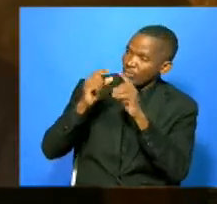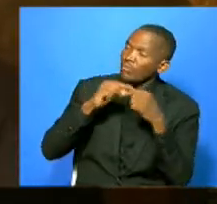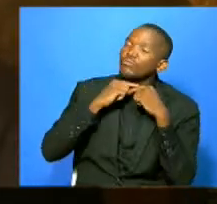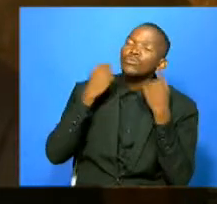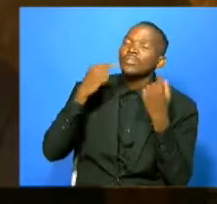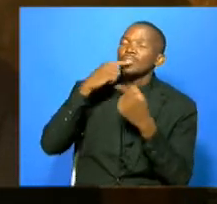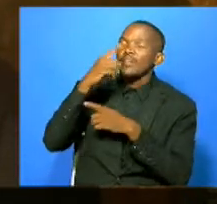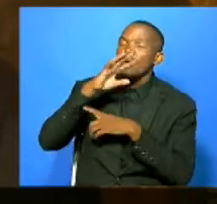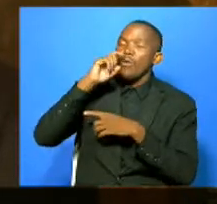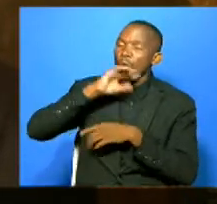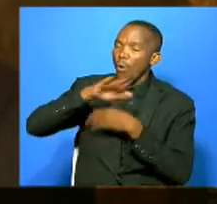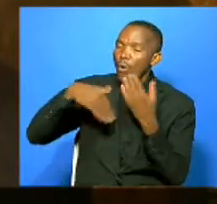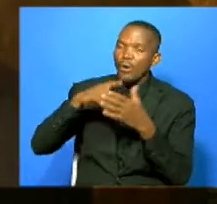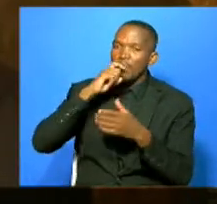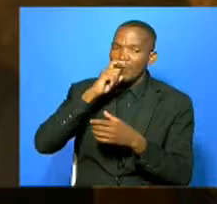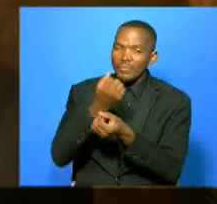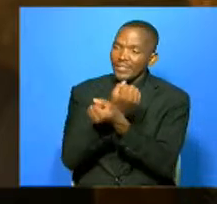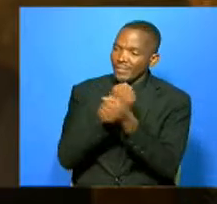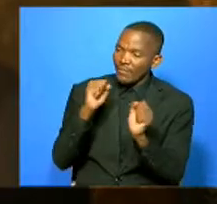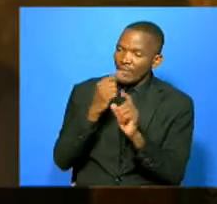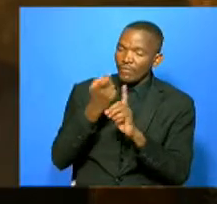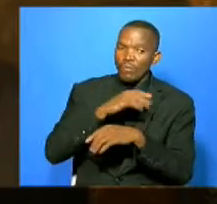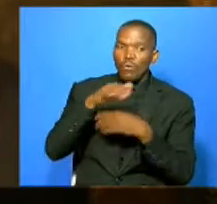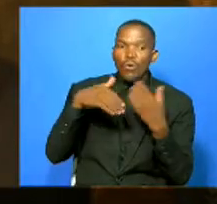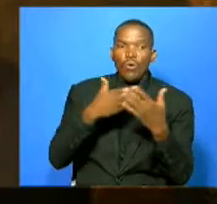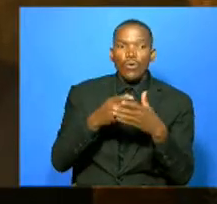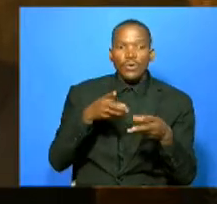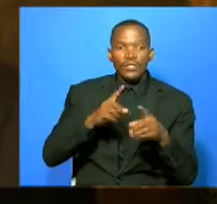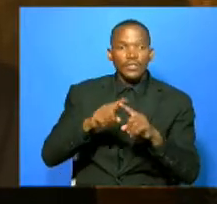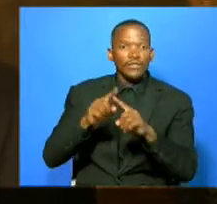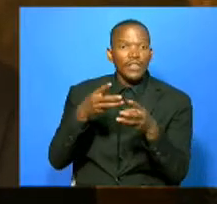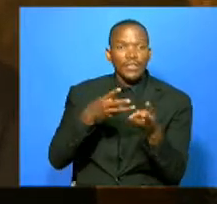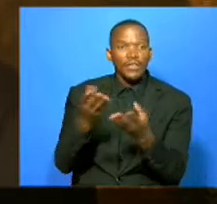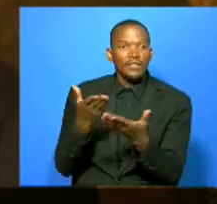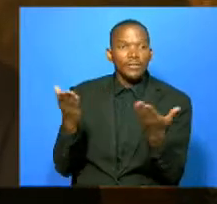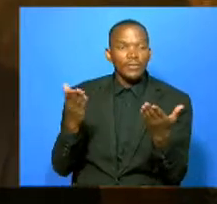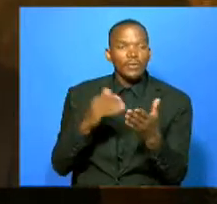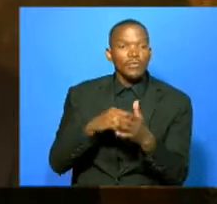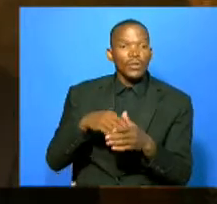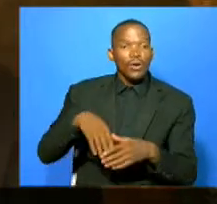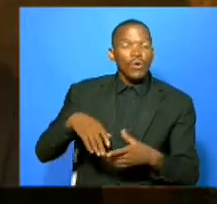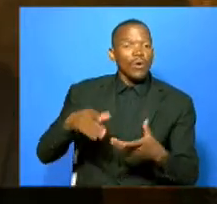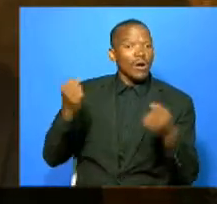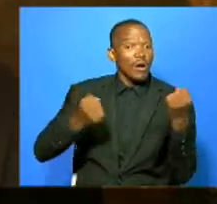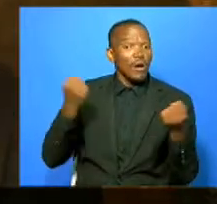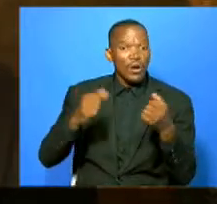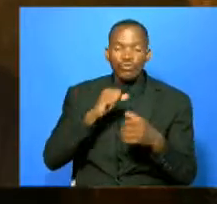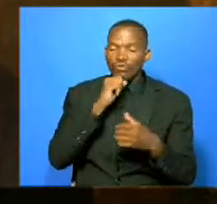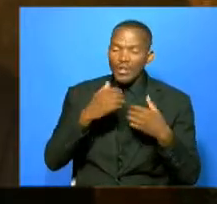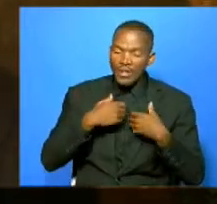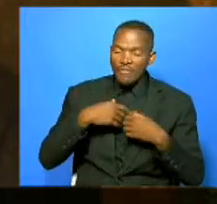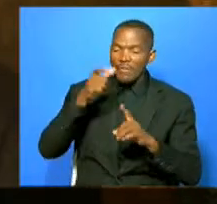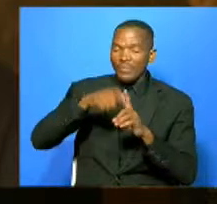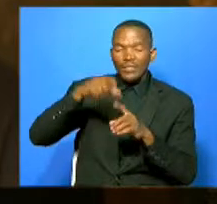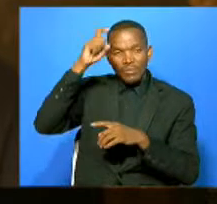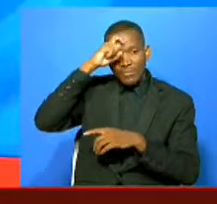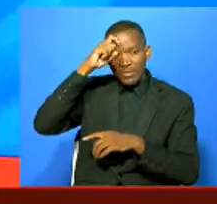tse re di dirang ga re le mo dikoloing. Koloi ga yana botlhale, ga yana mokgoni, ga yana yo o